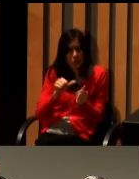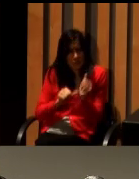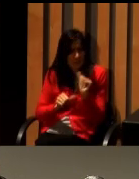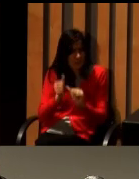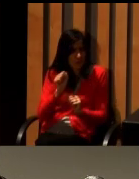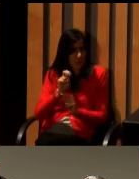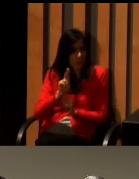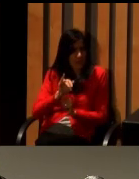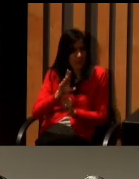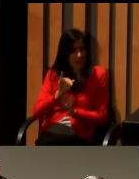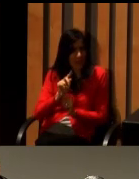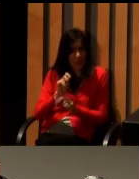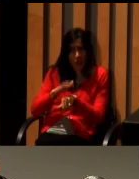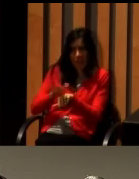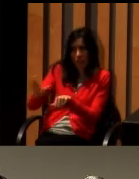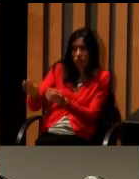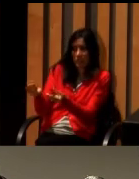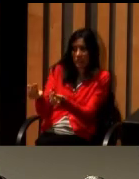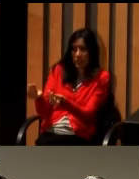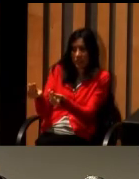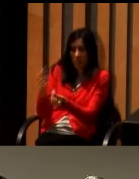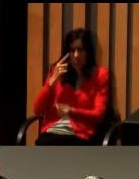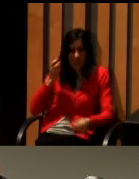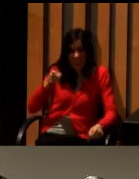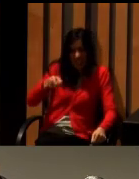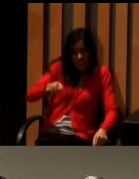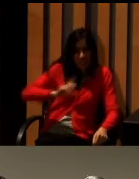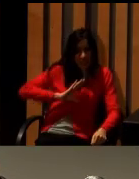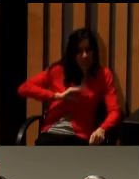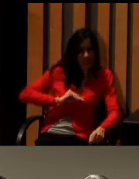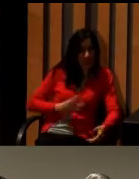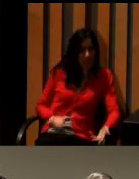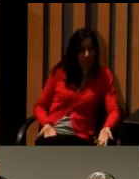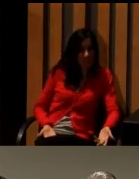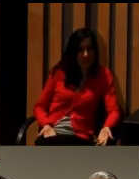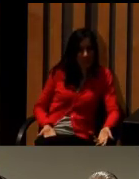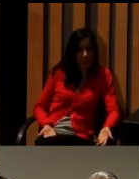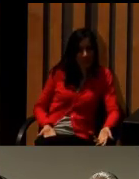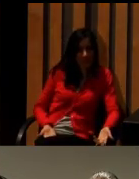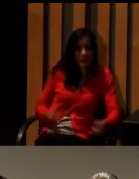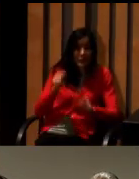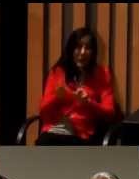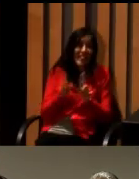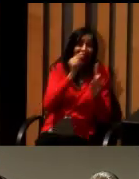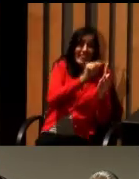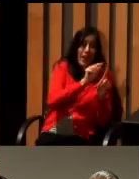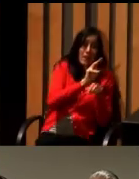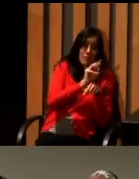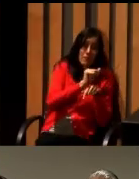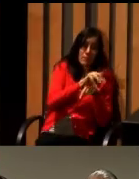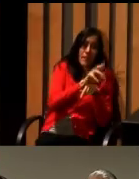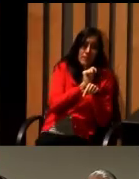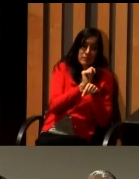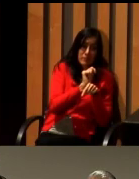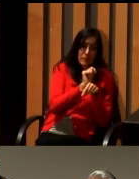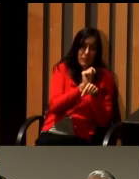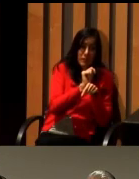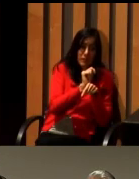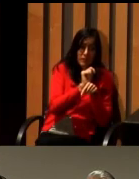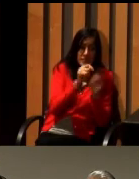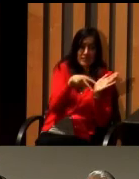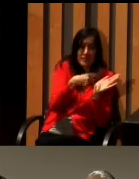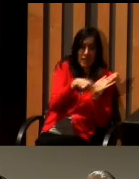in this country than a child's self-esteem and who you are and what you believe?